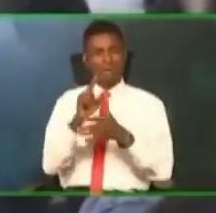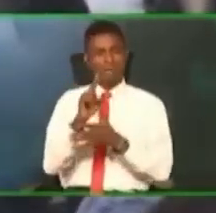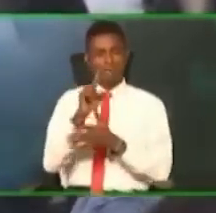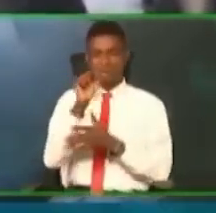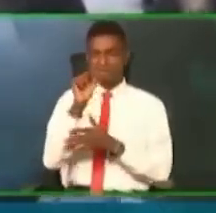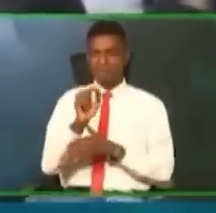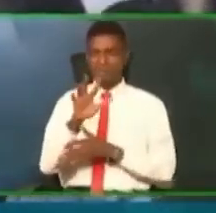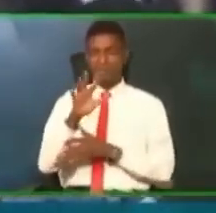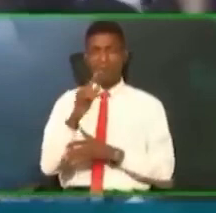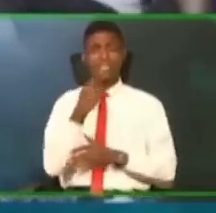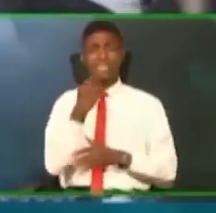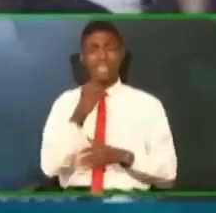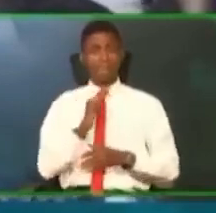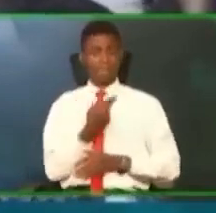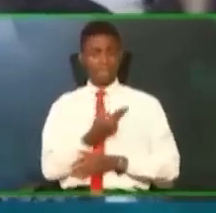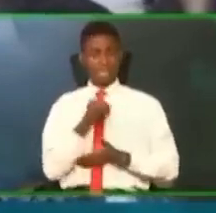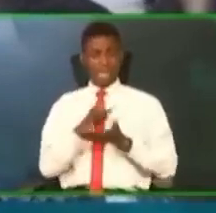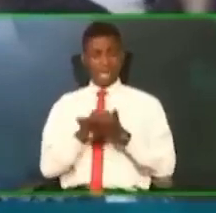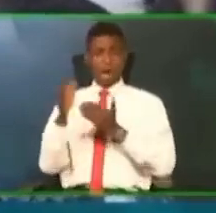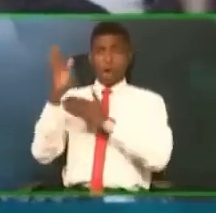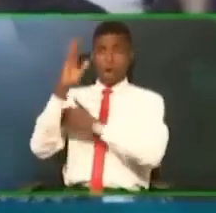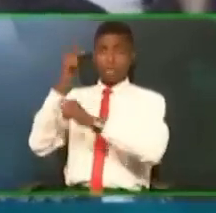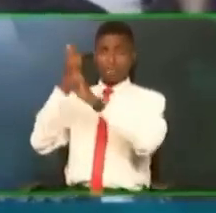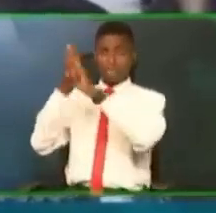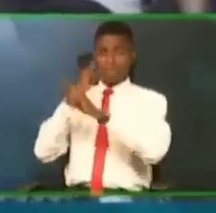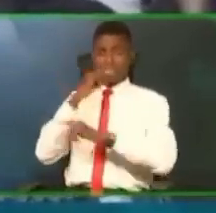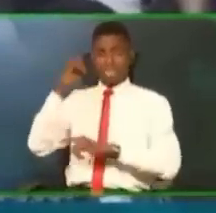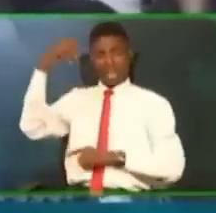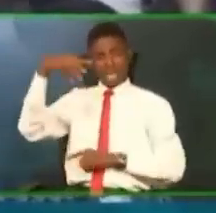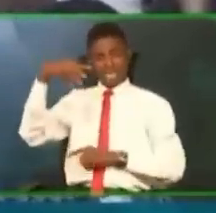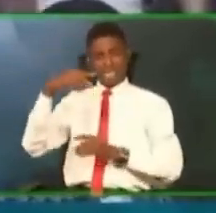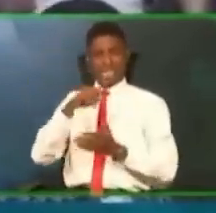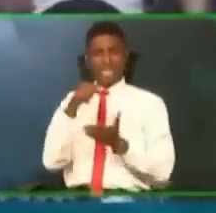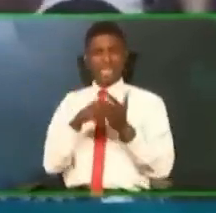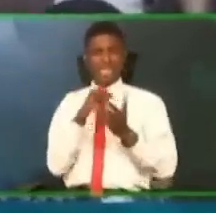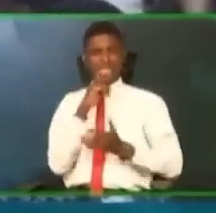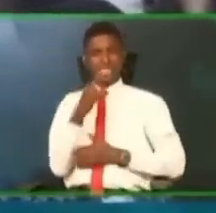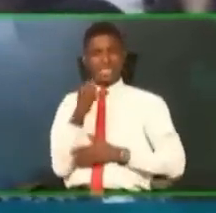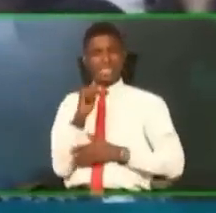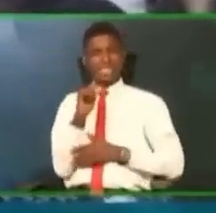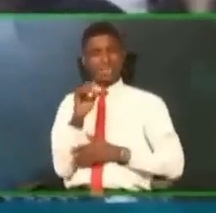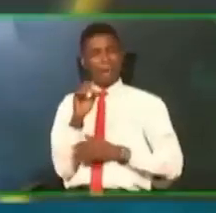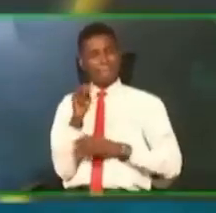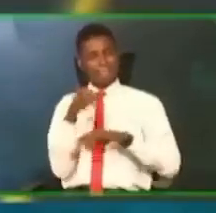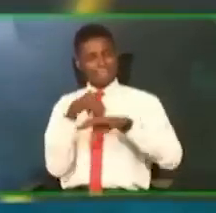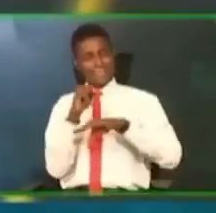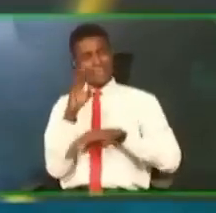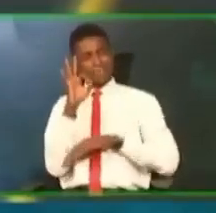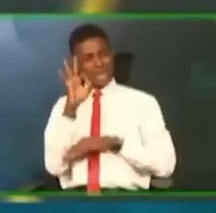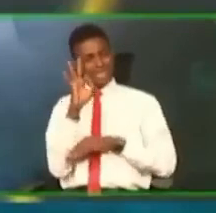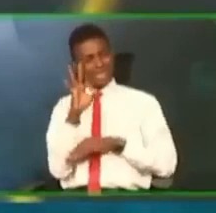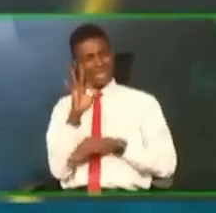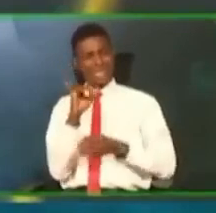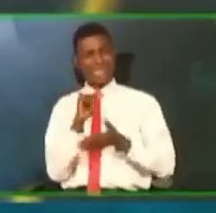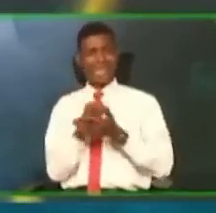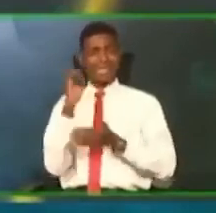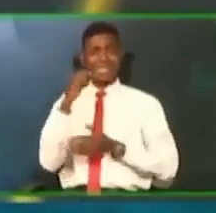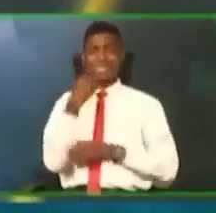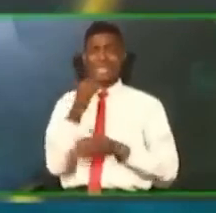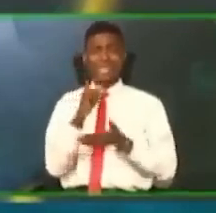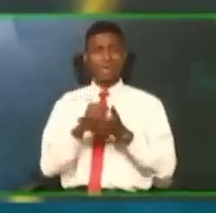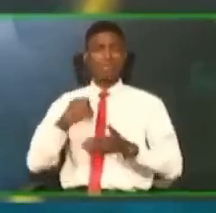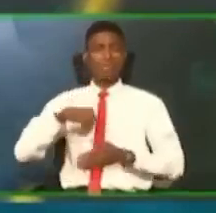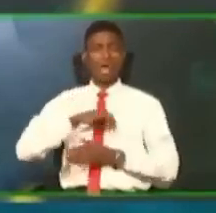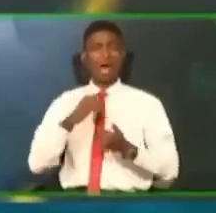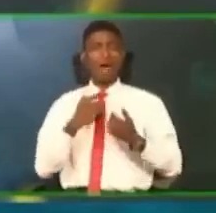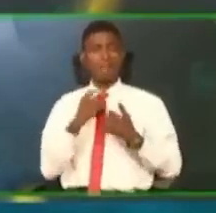that God himself is light. This is the message, it says, which we have heard of him and declare unto